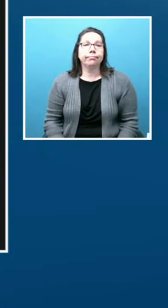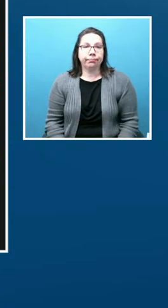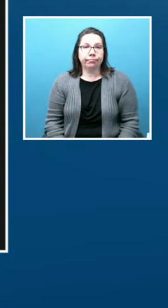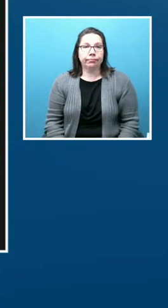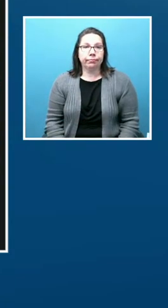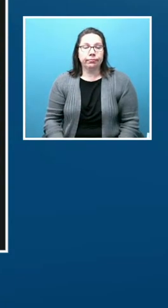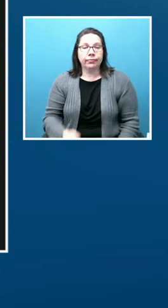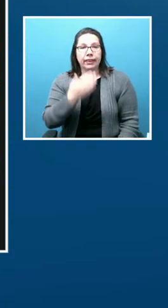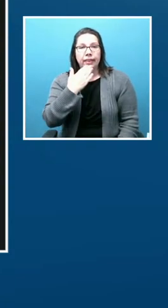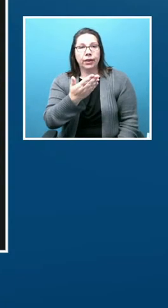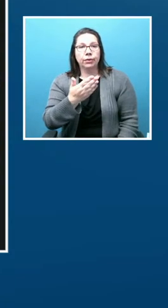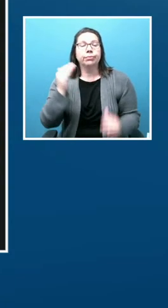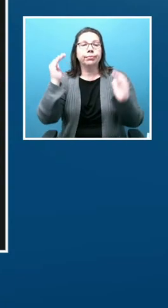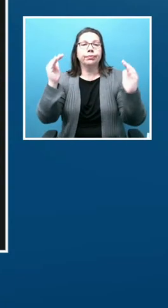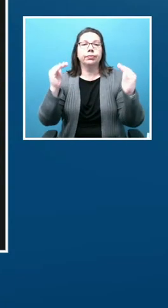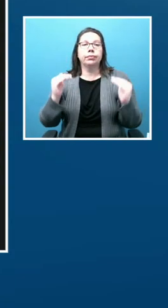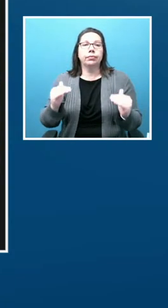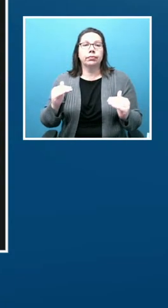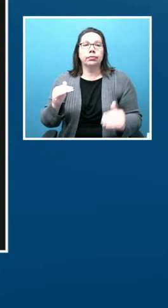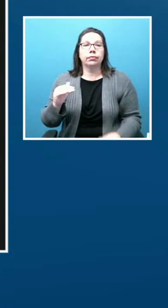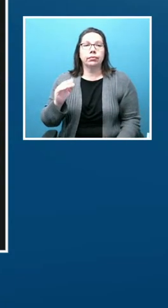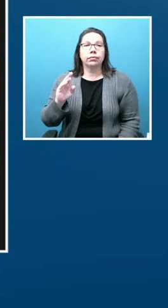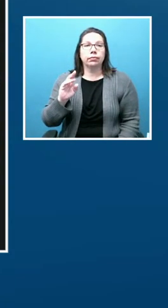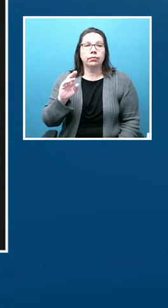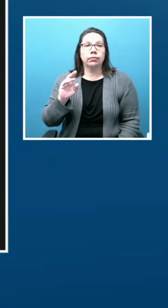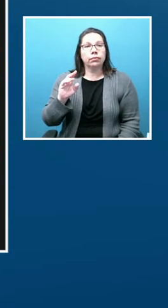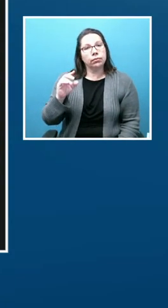Thank you. Mr. Heredia?